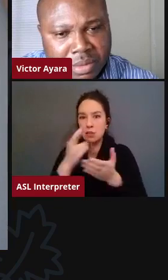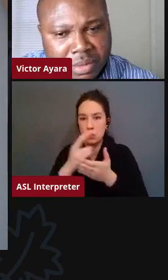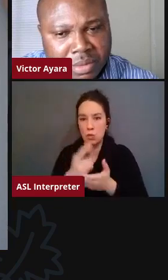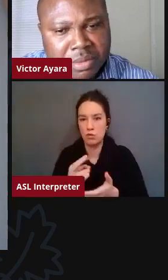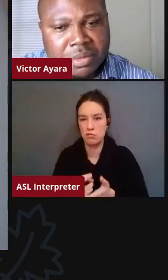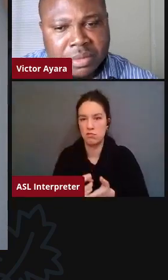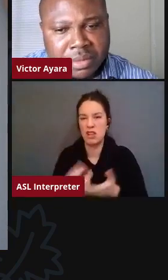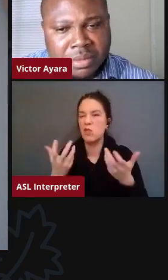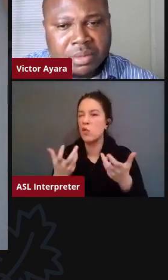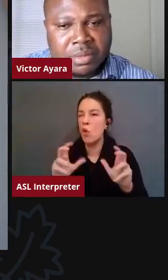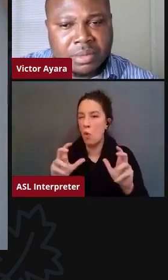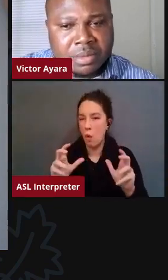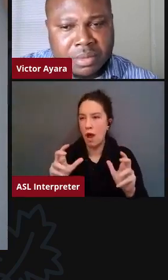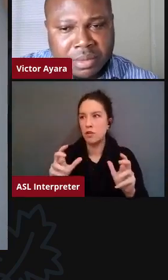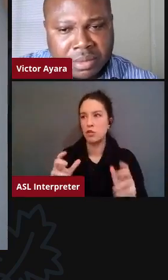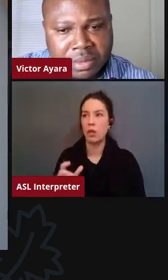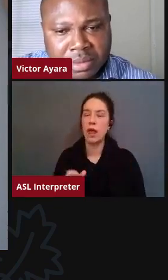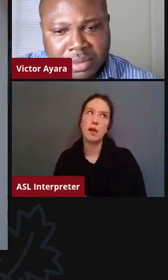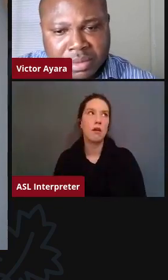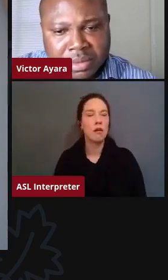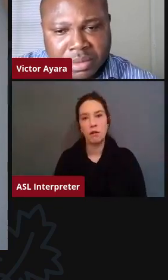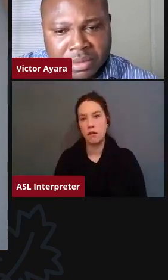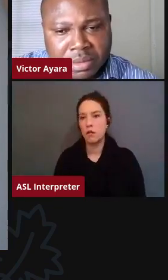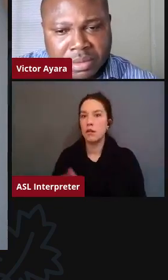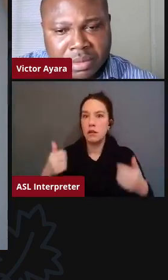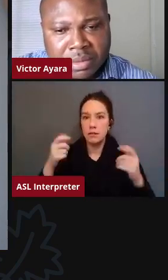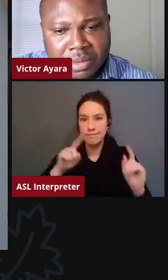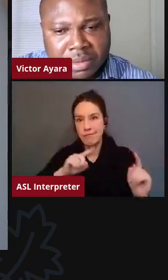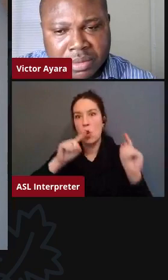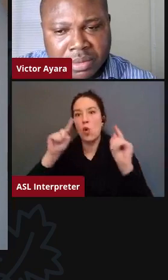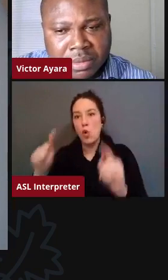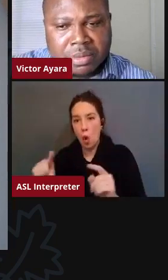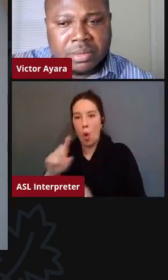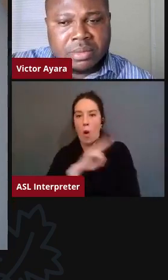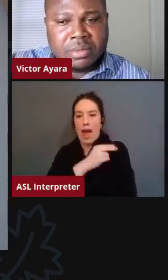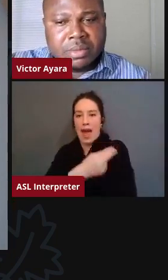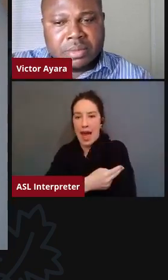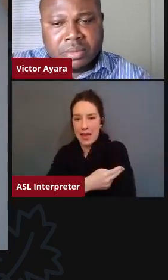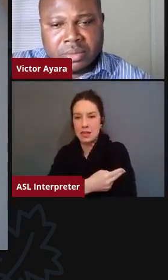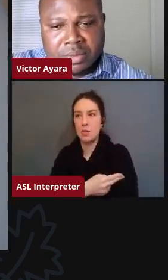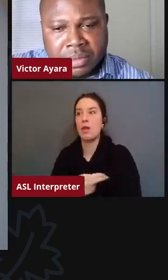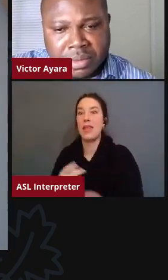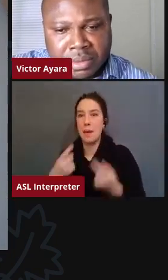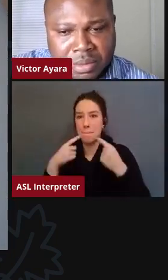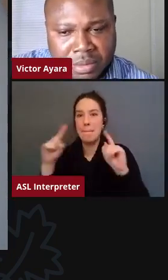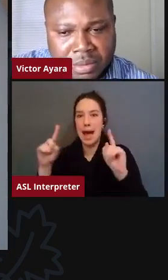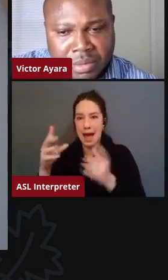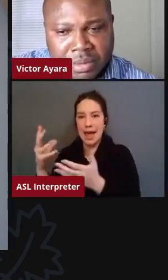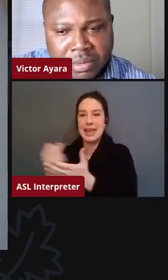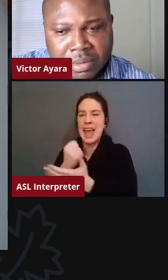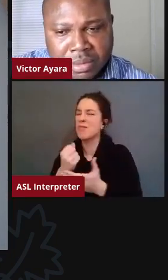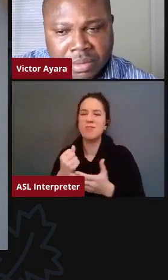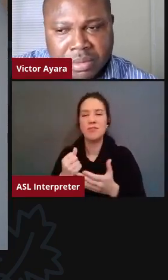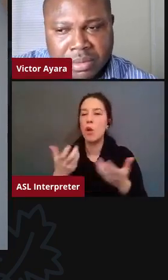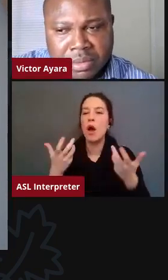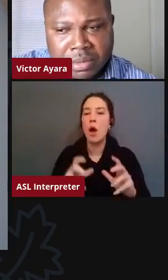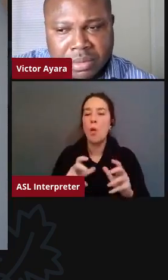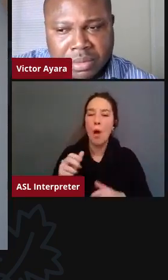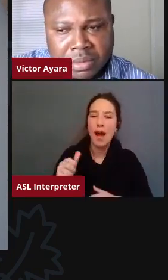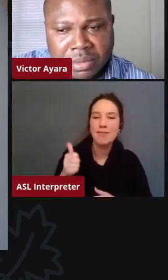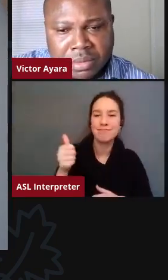the actual emergency room, where they can get access to them on their own and kind of stabilize their own care. And this is one of those